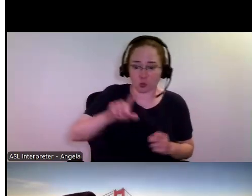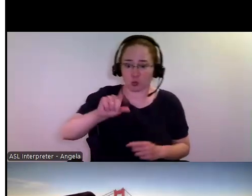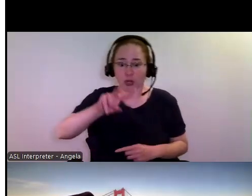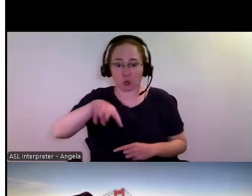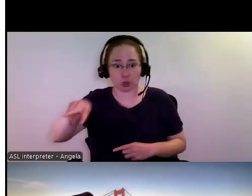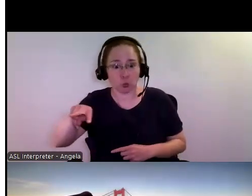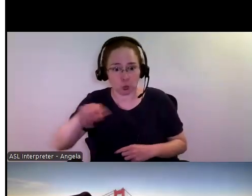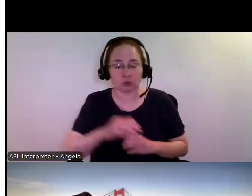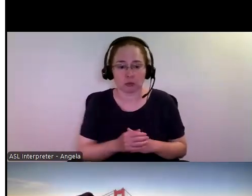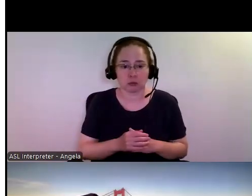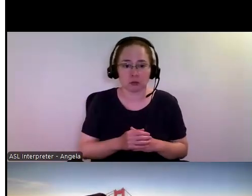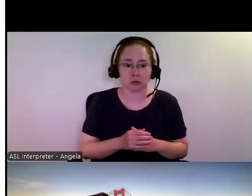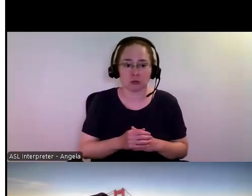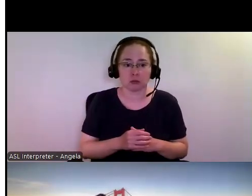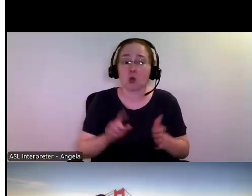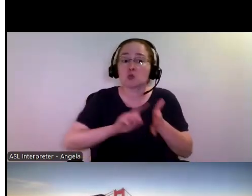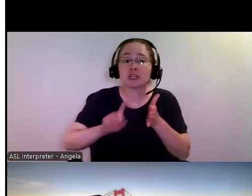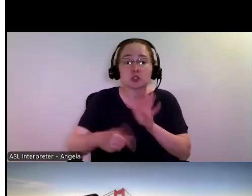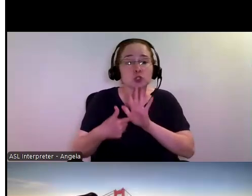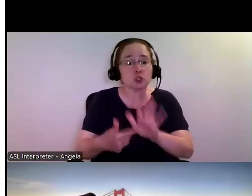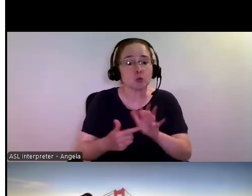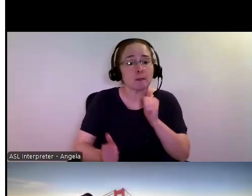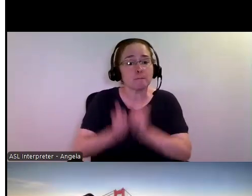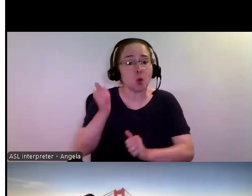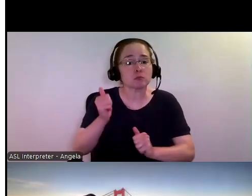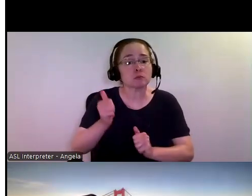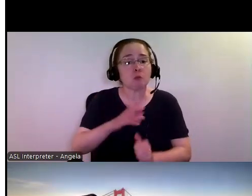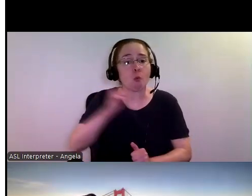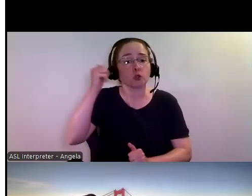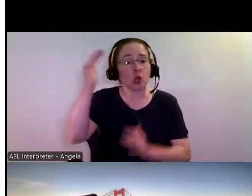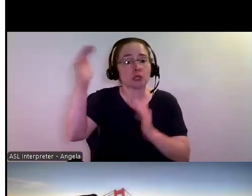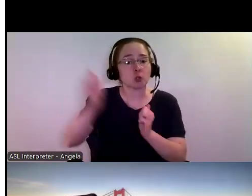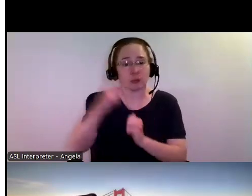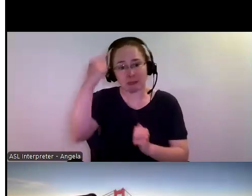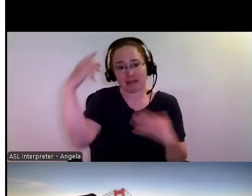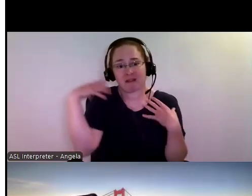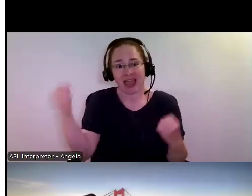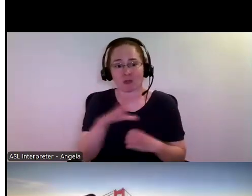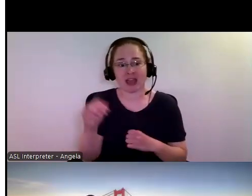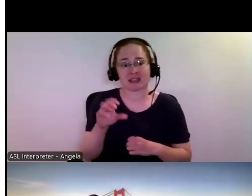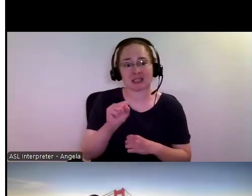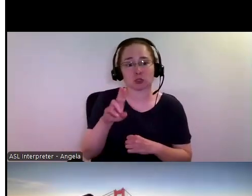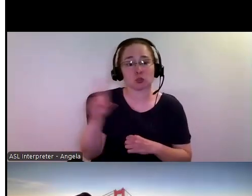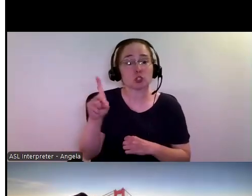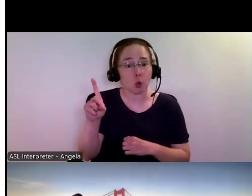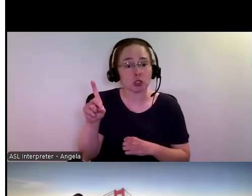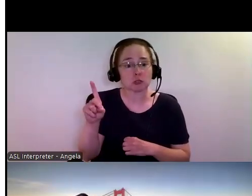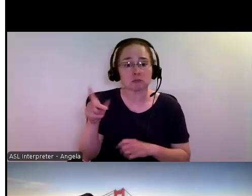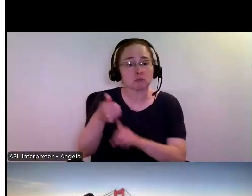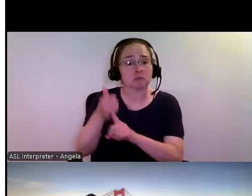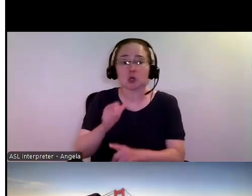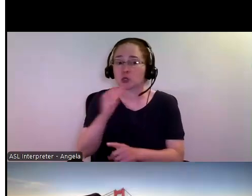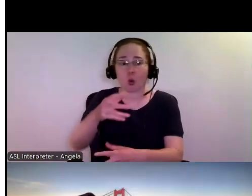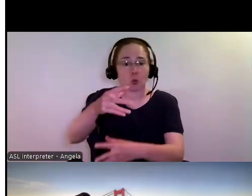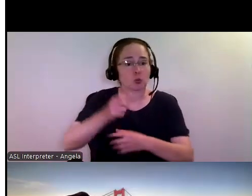2022. Research shows that the majority of older adults with mental health and substance use disorders do not